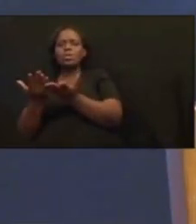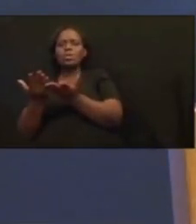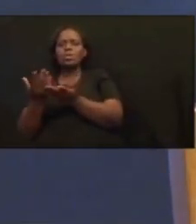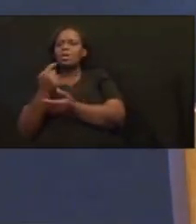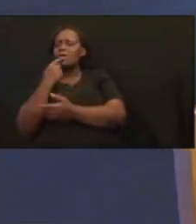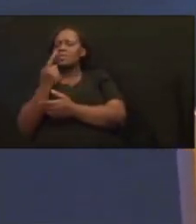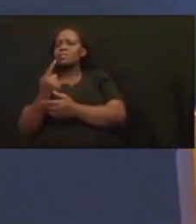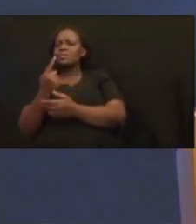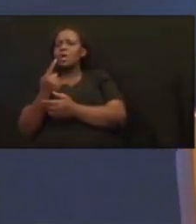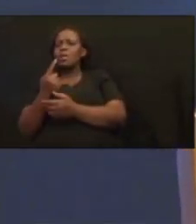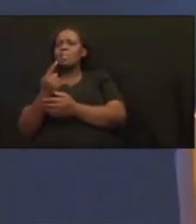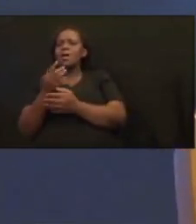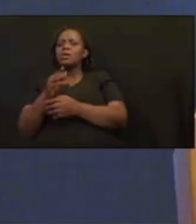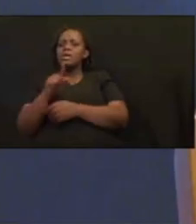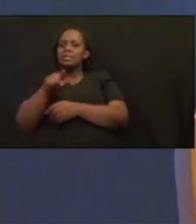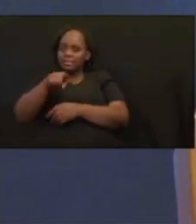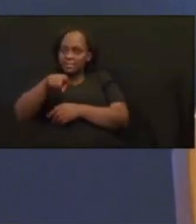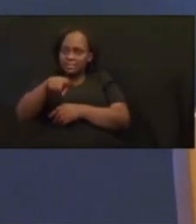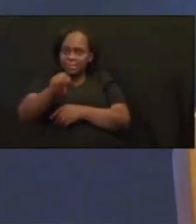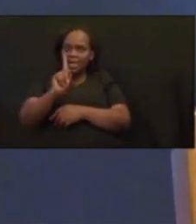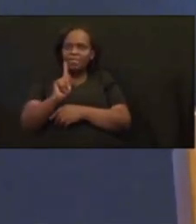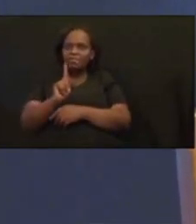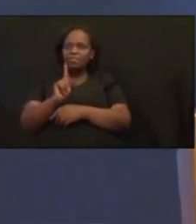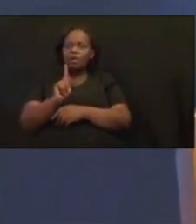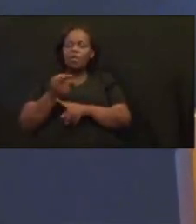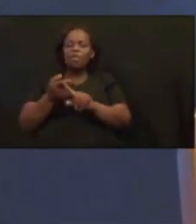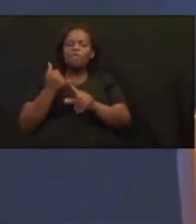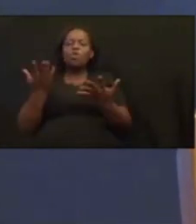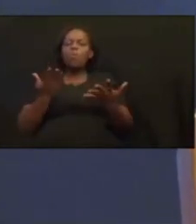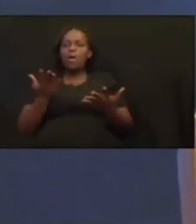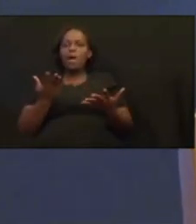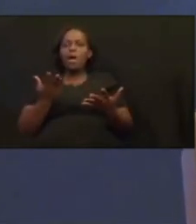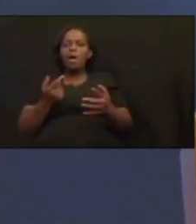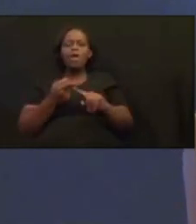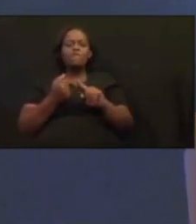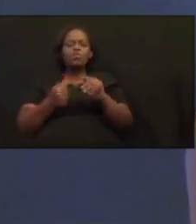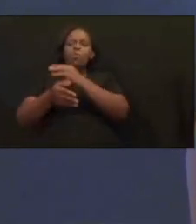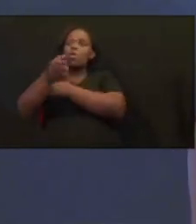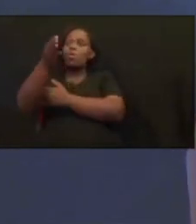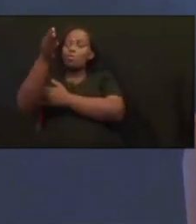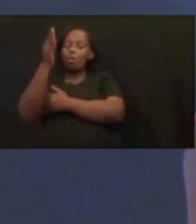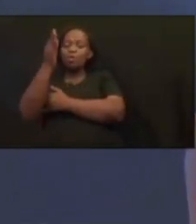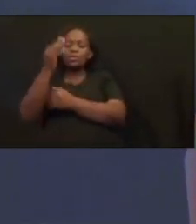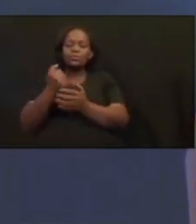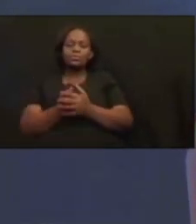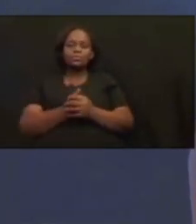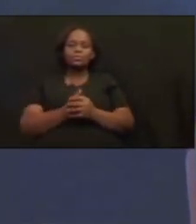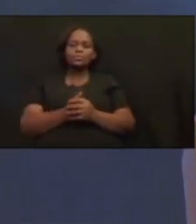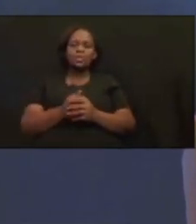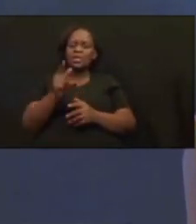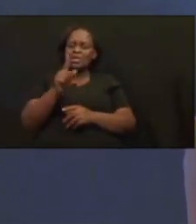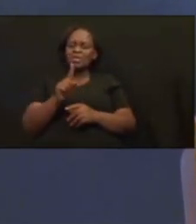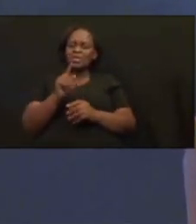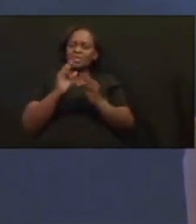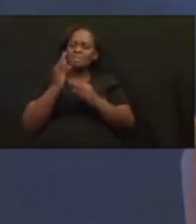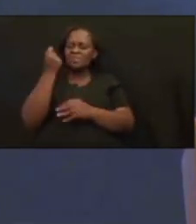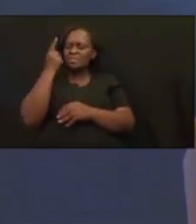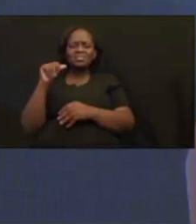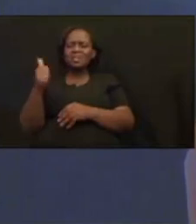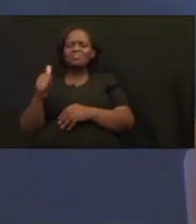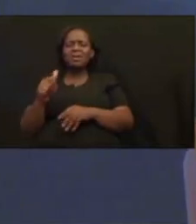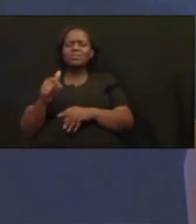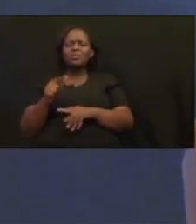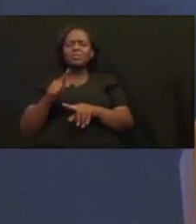from God. If you do not understand this as a revelation, you will never be able to capture the purposes of God.